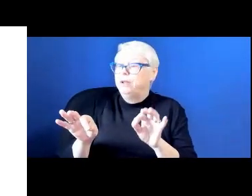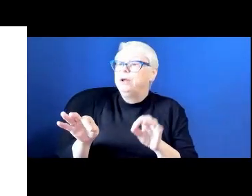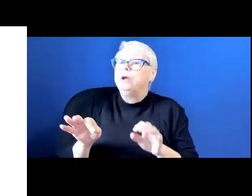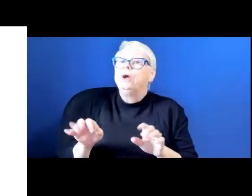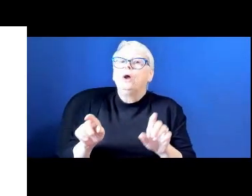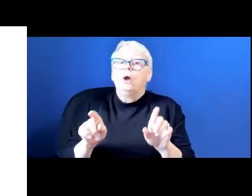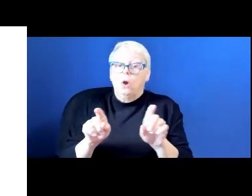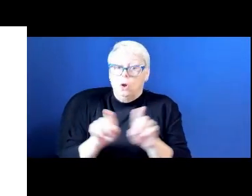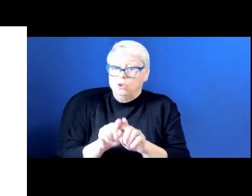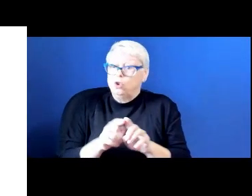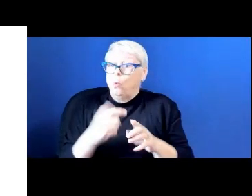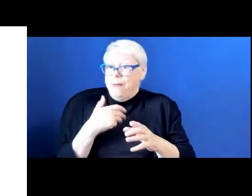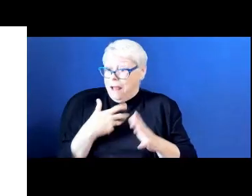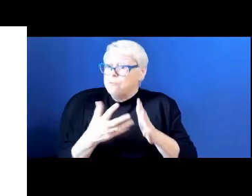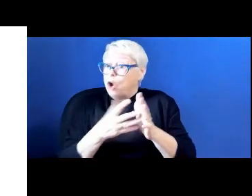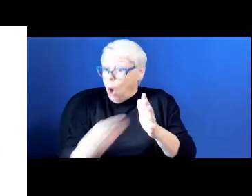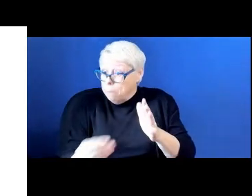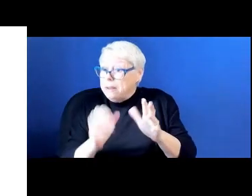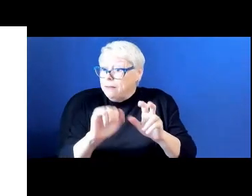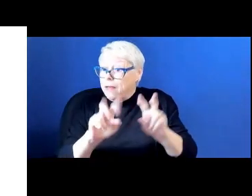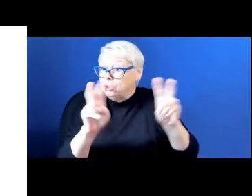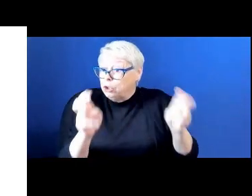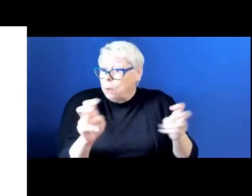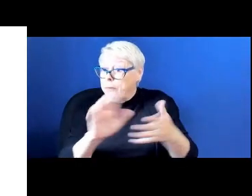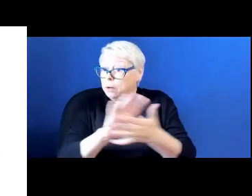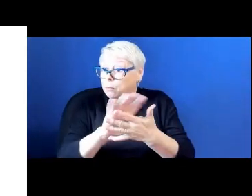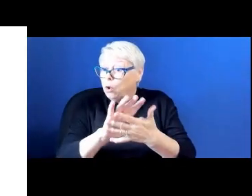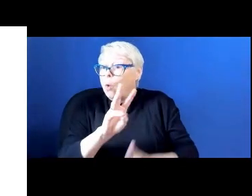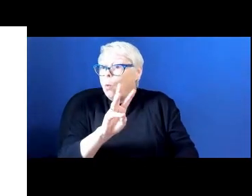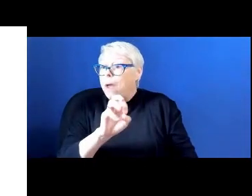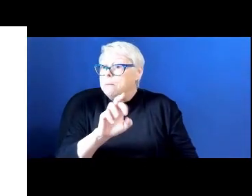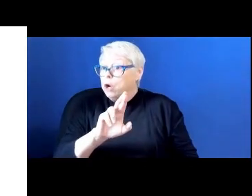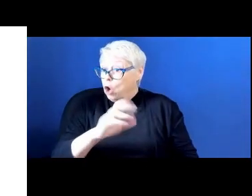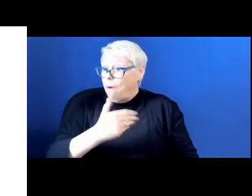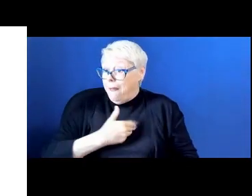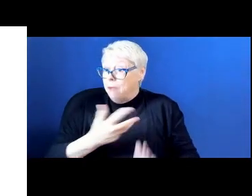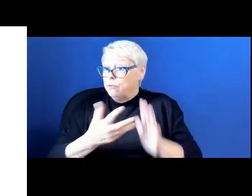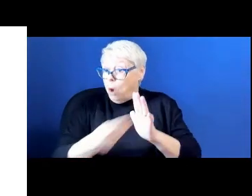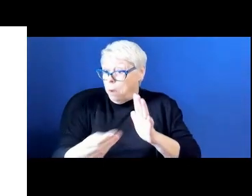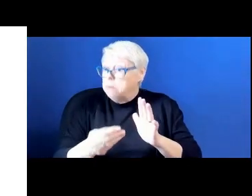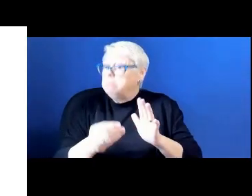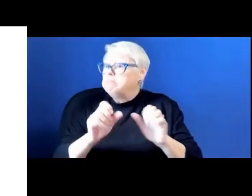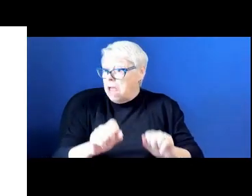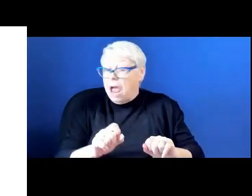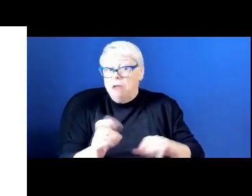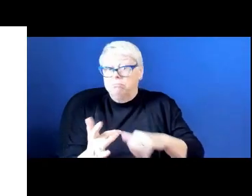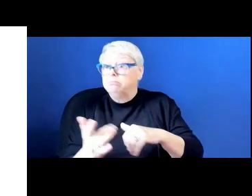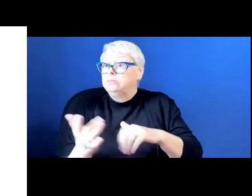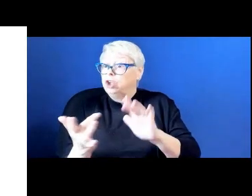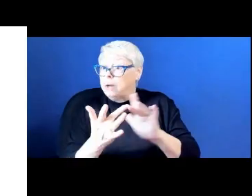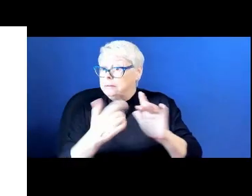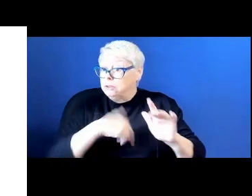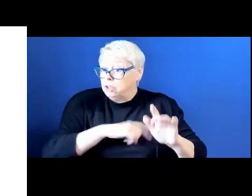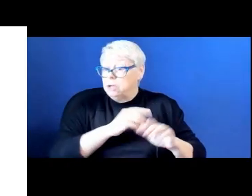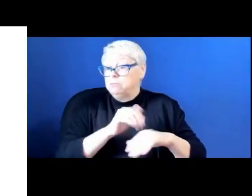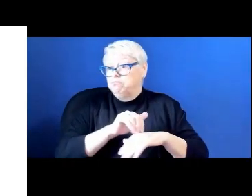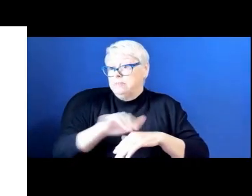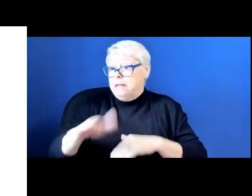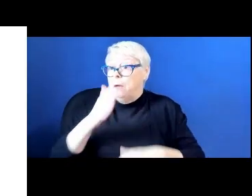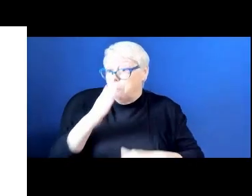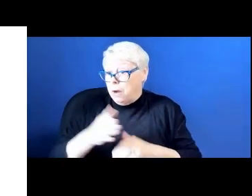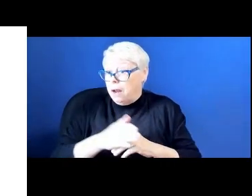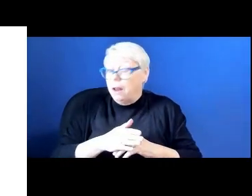recorded specifically on this topic, and if you would like to learn more, you can reach out to us at